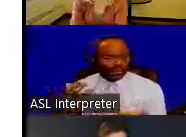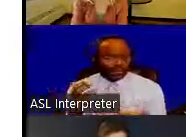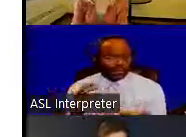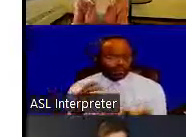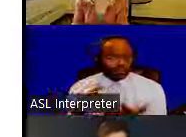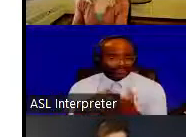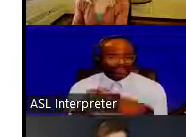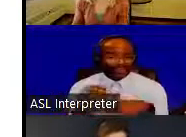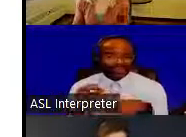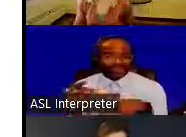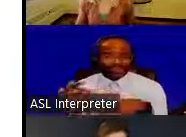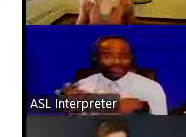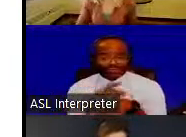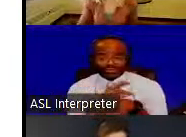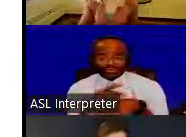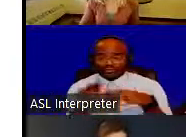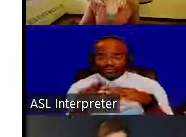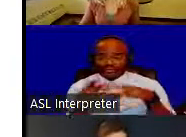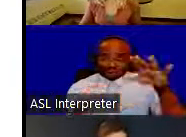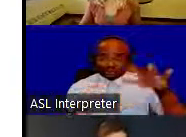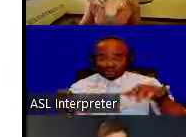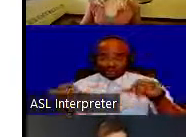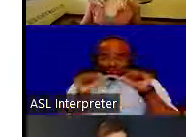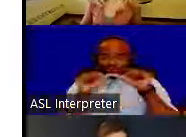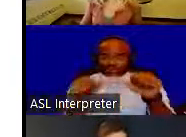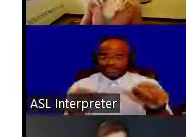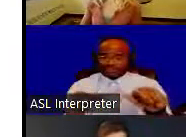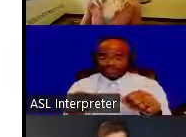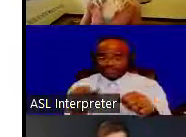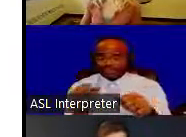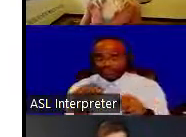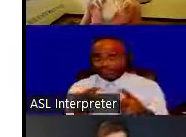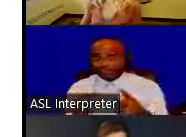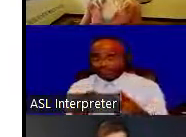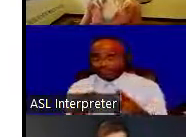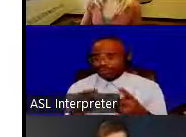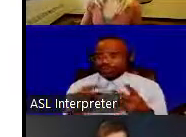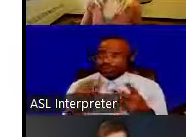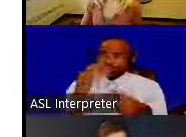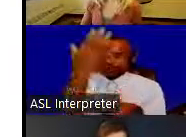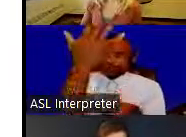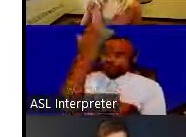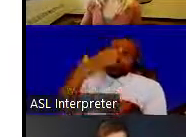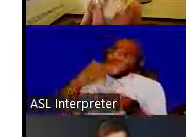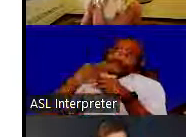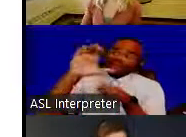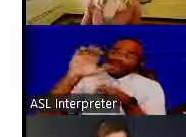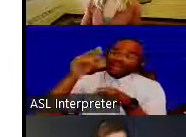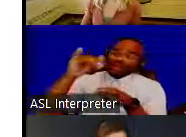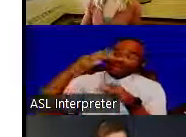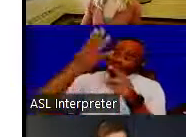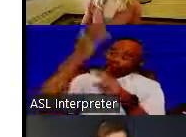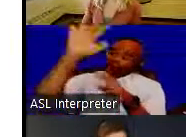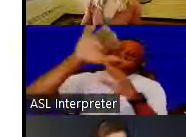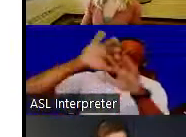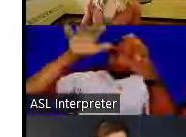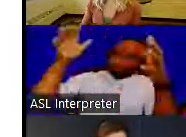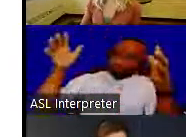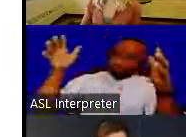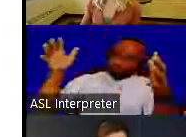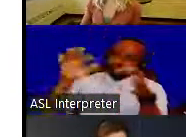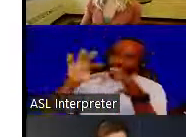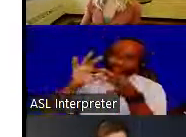functional diversity being retained? Are we just talking about canopy cover that is necessary for a wildlife